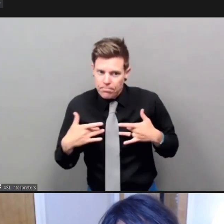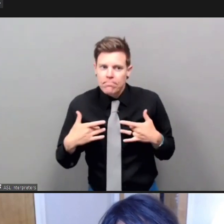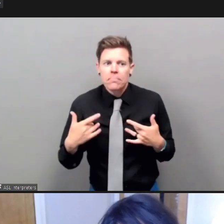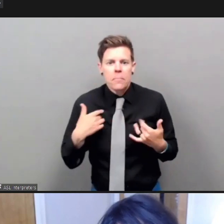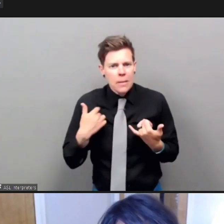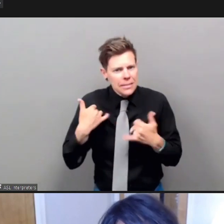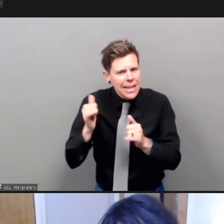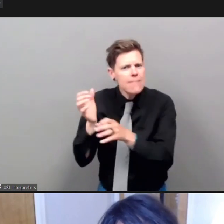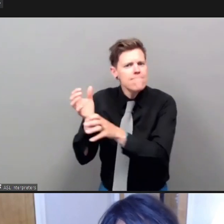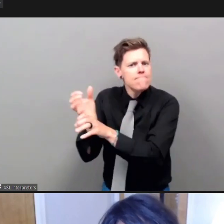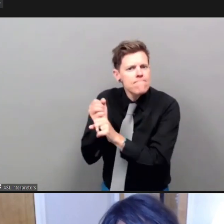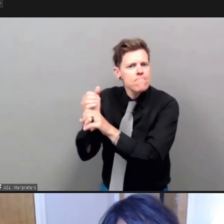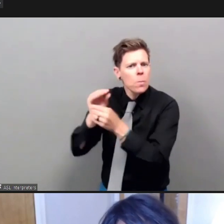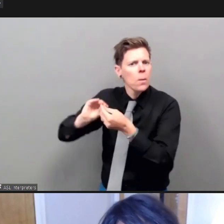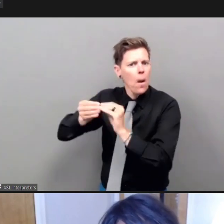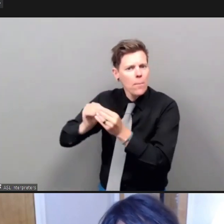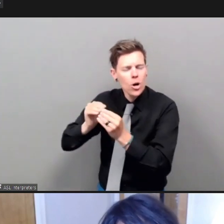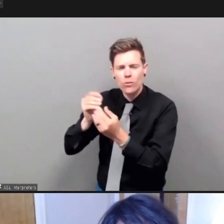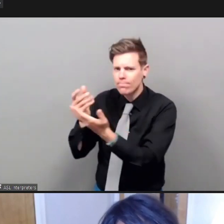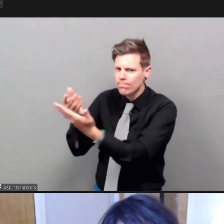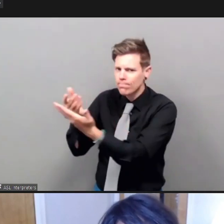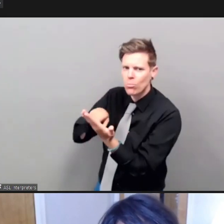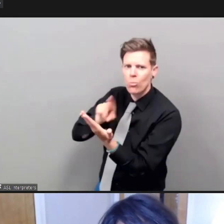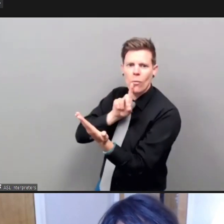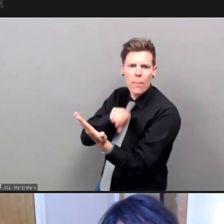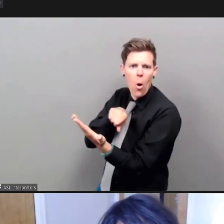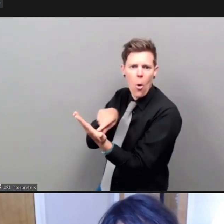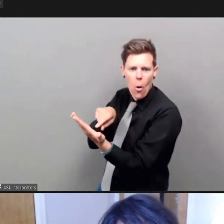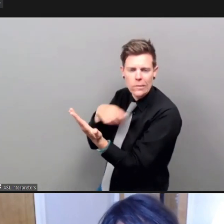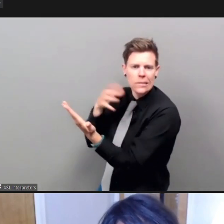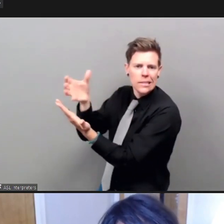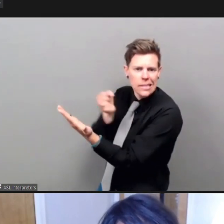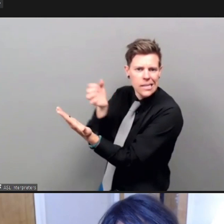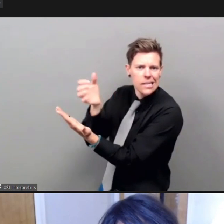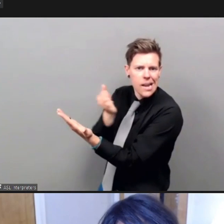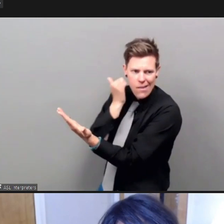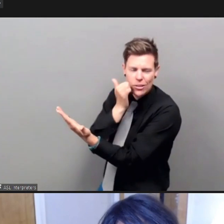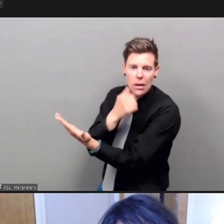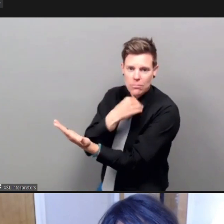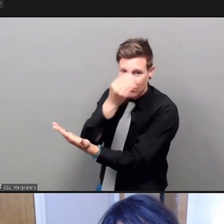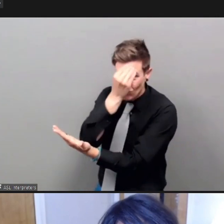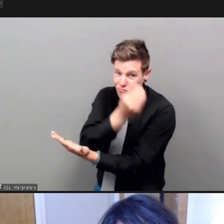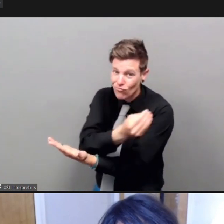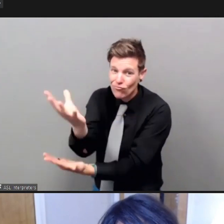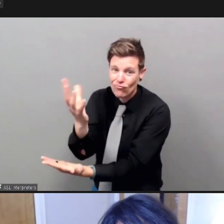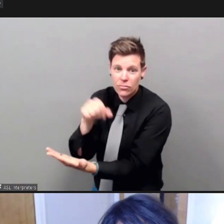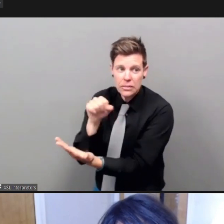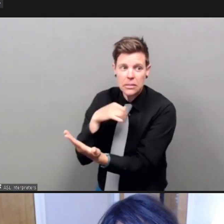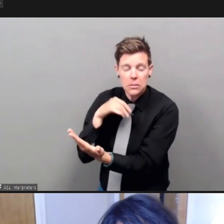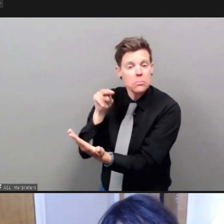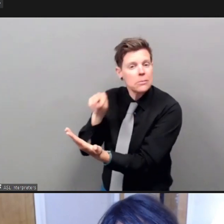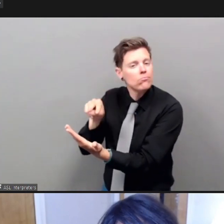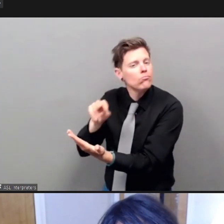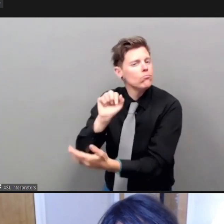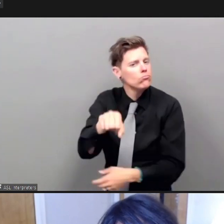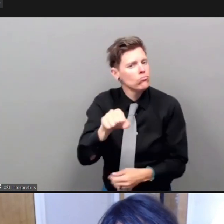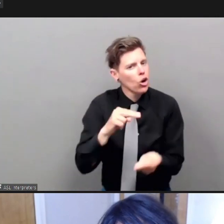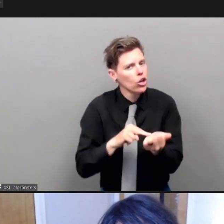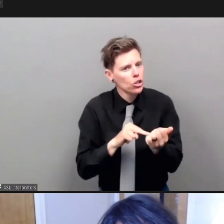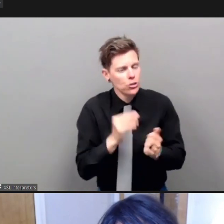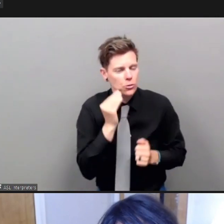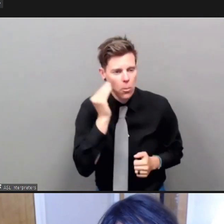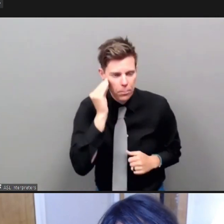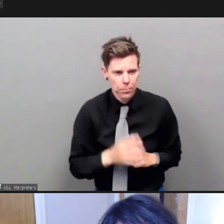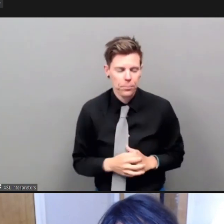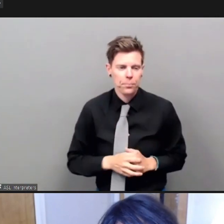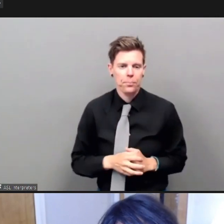every day. And I think just keeping up COVID safe practices, in particular, remember that